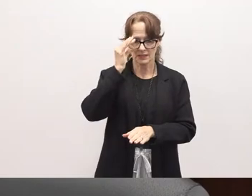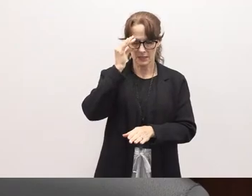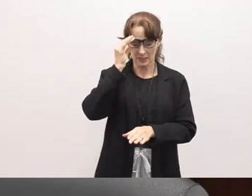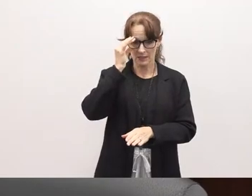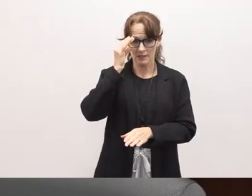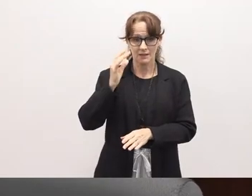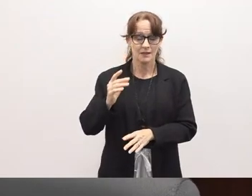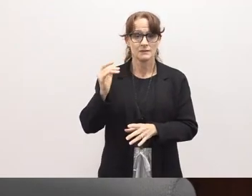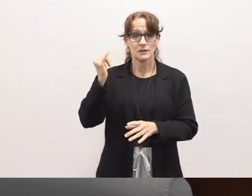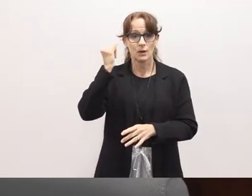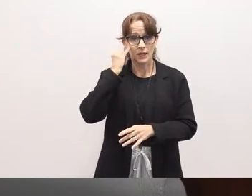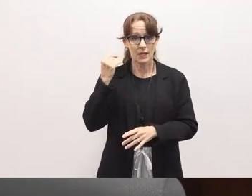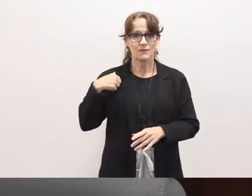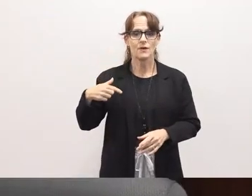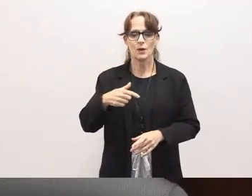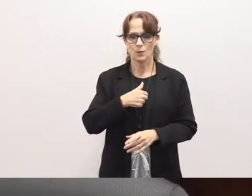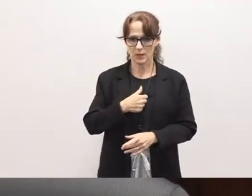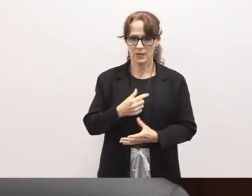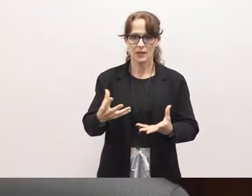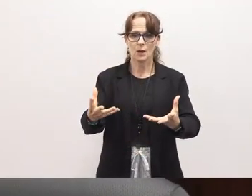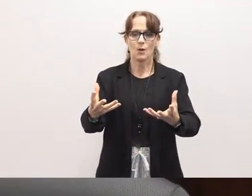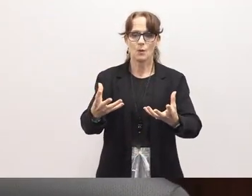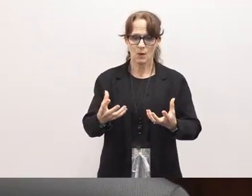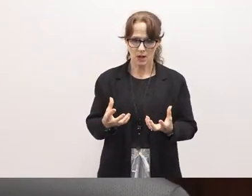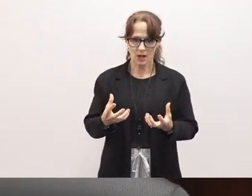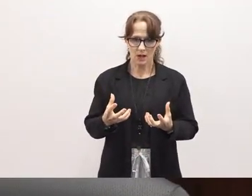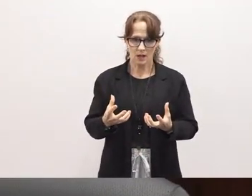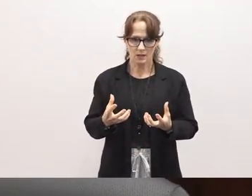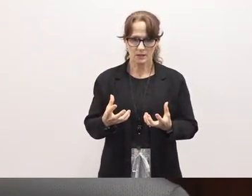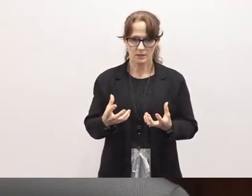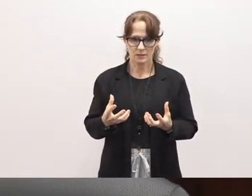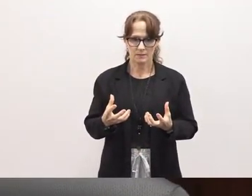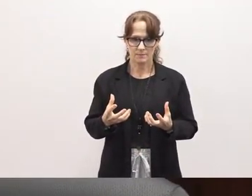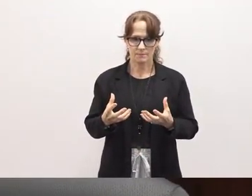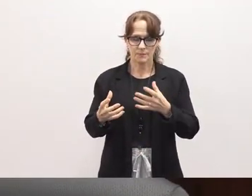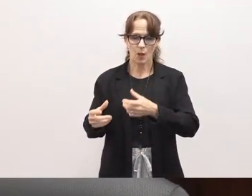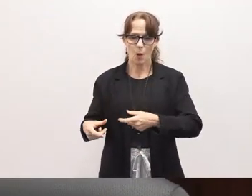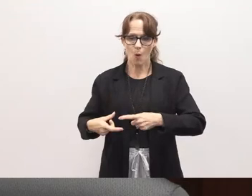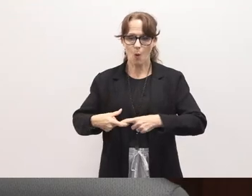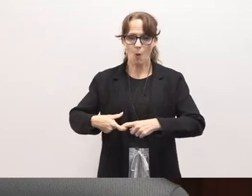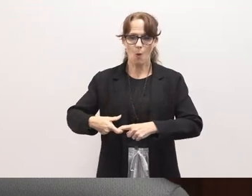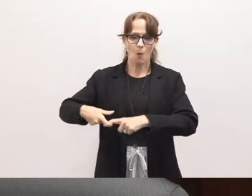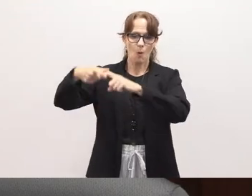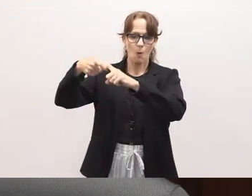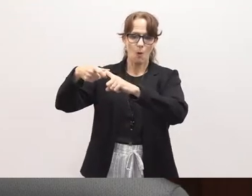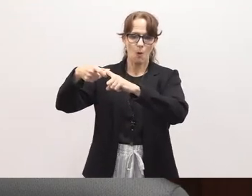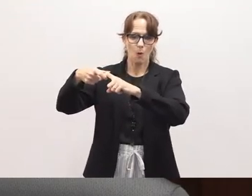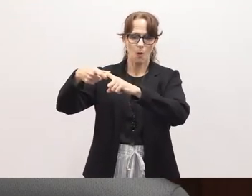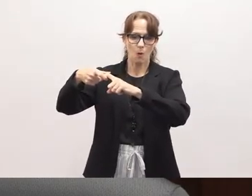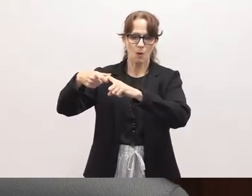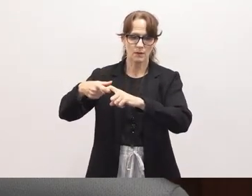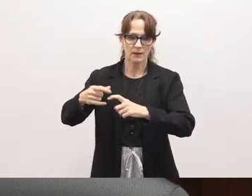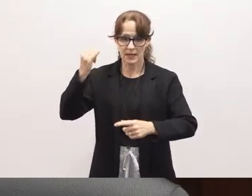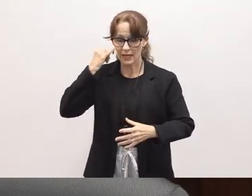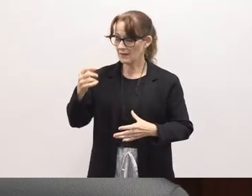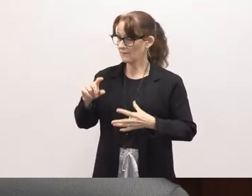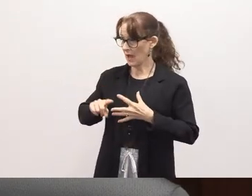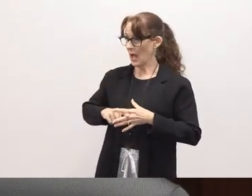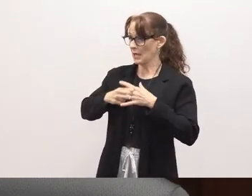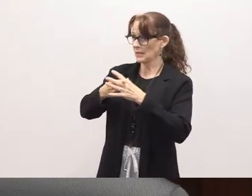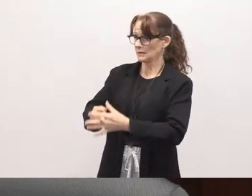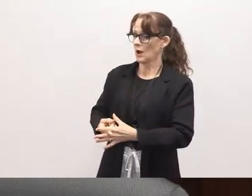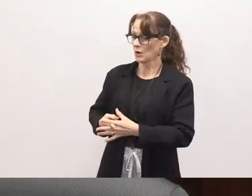So if we want to pull this item, and if I made the motion, I'm willing to retract